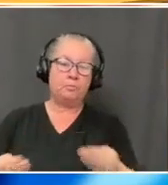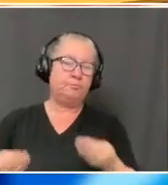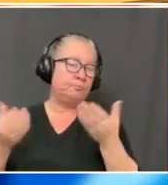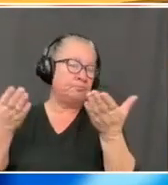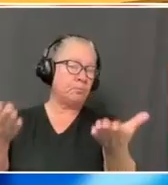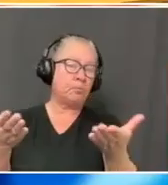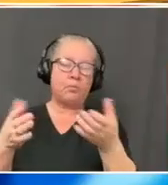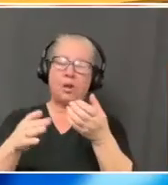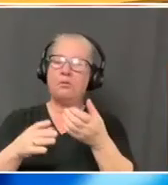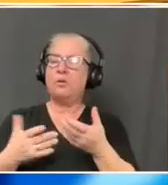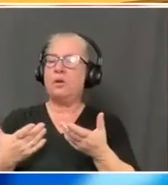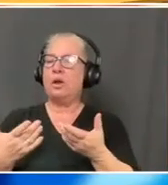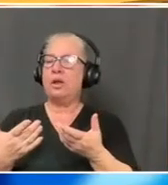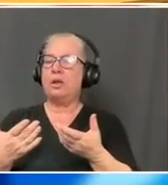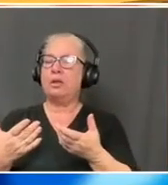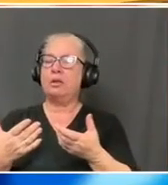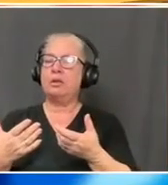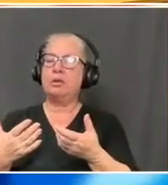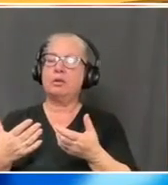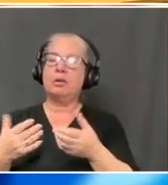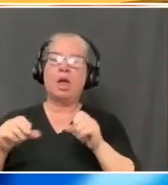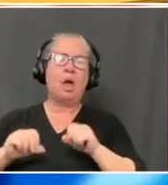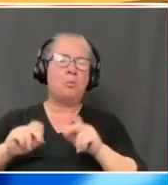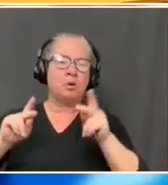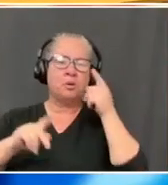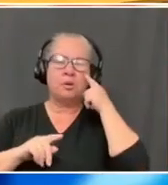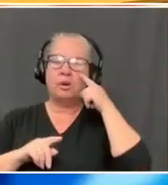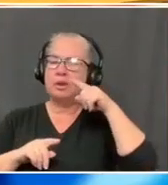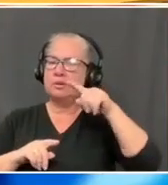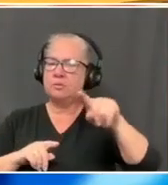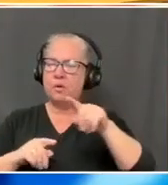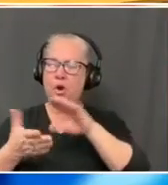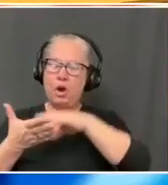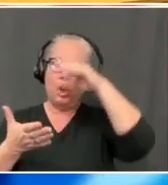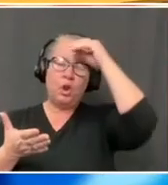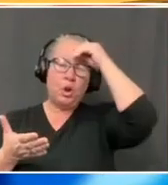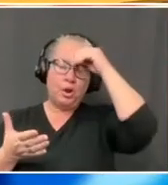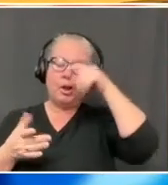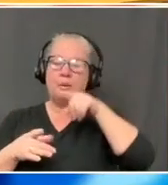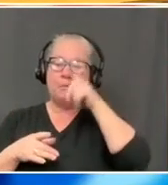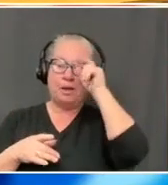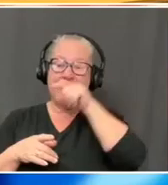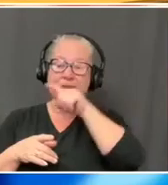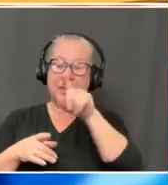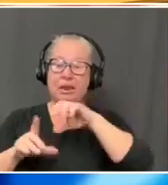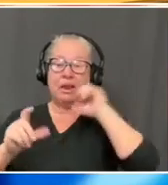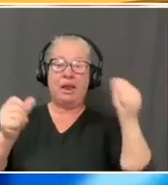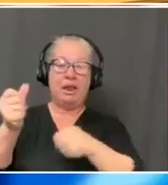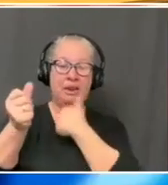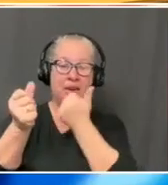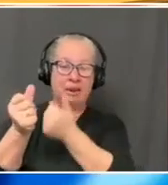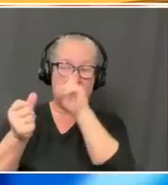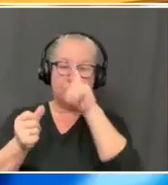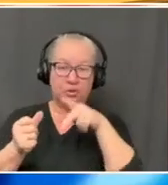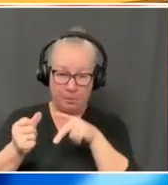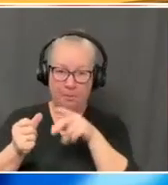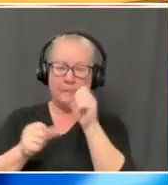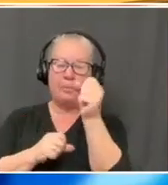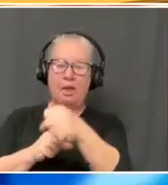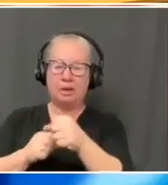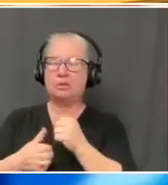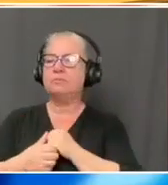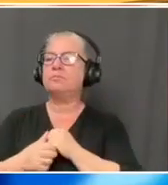learning opportunities for our students because of the fact that we know there was so much to catch up on. And so over time,